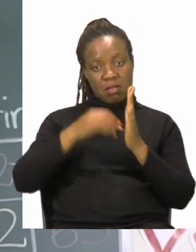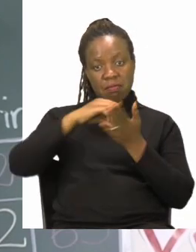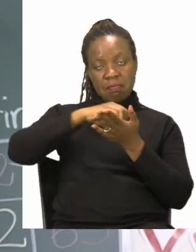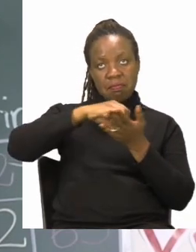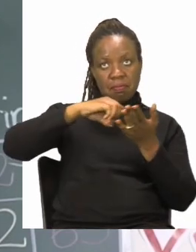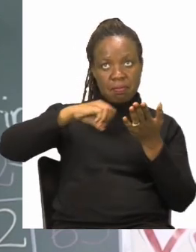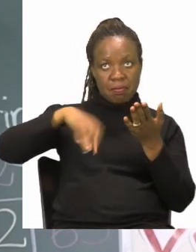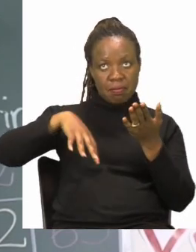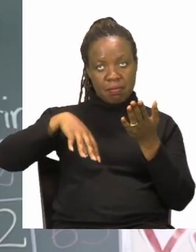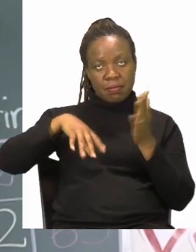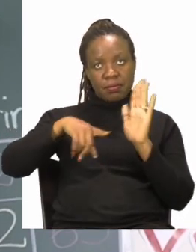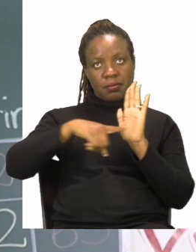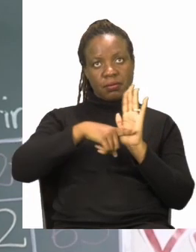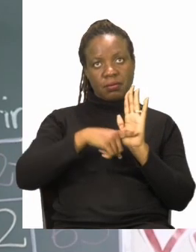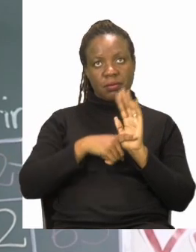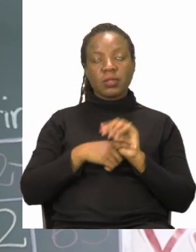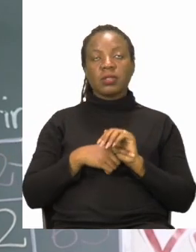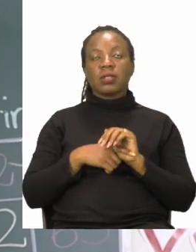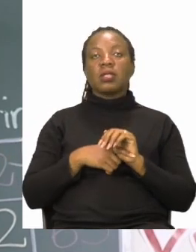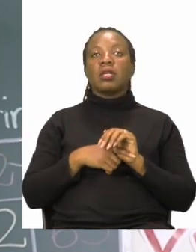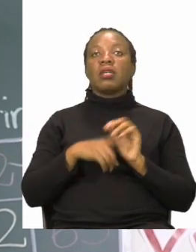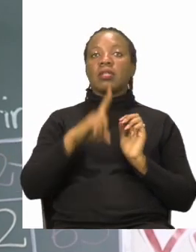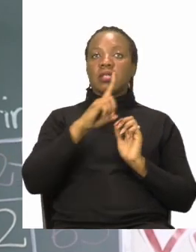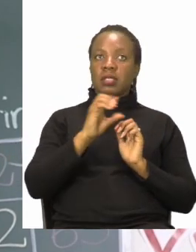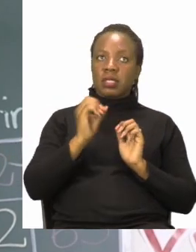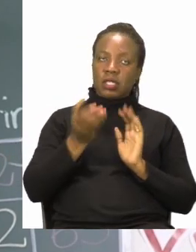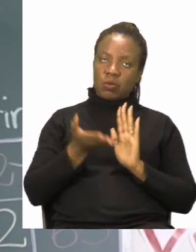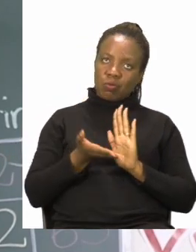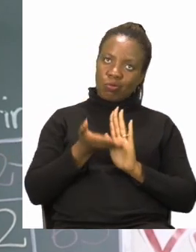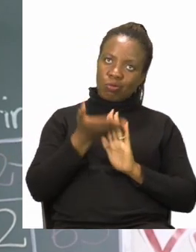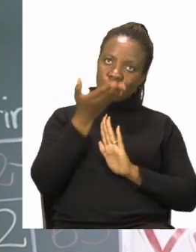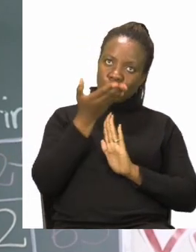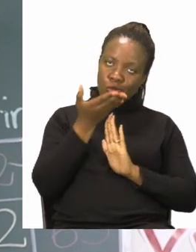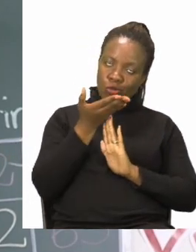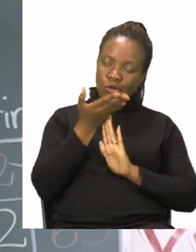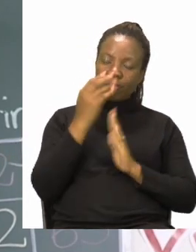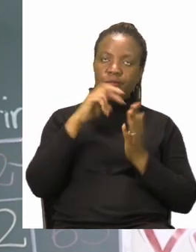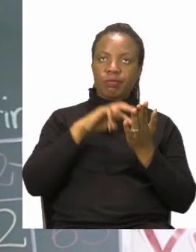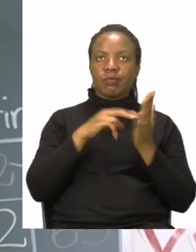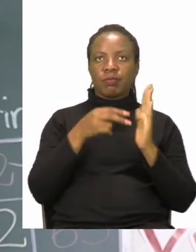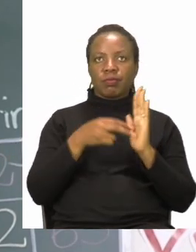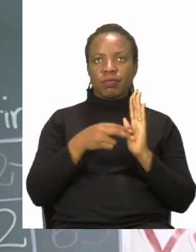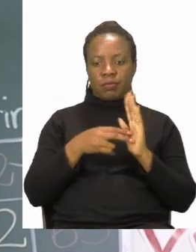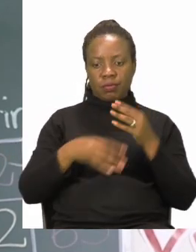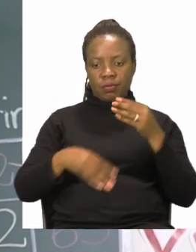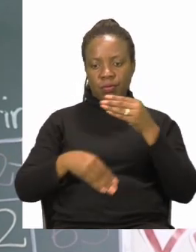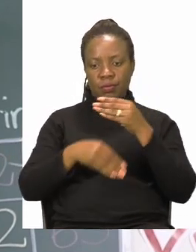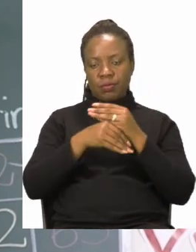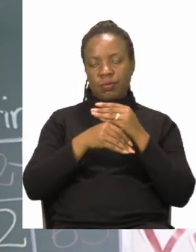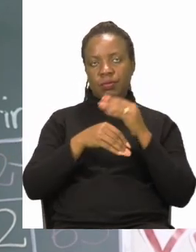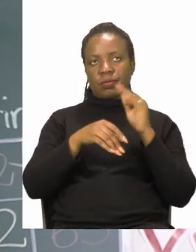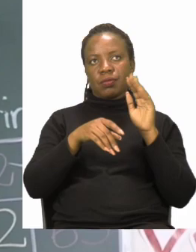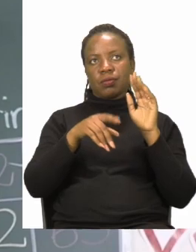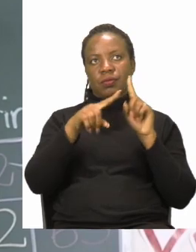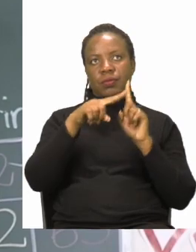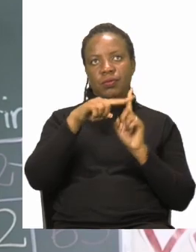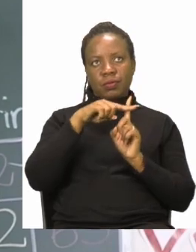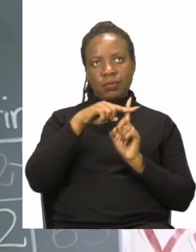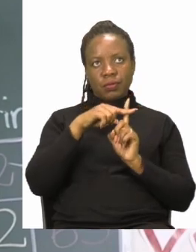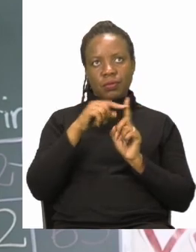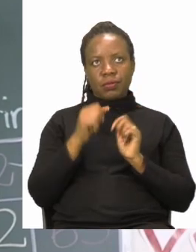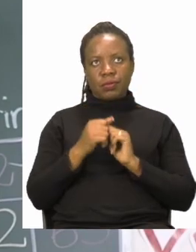minus. If we say 10 more, then it means we plus. So always